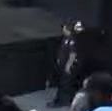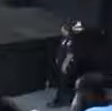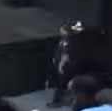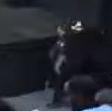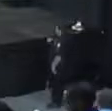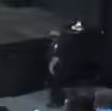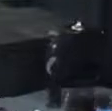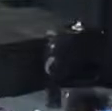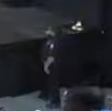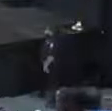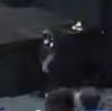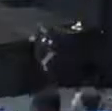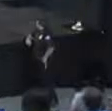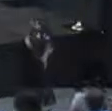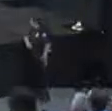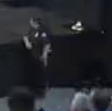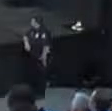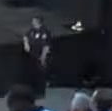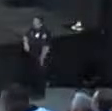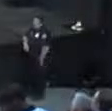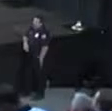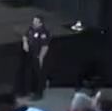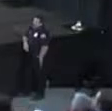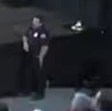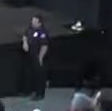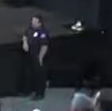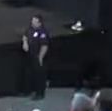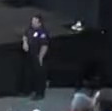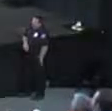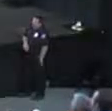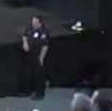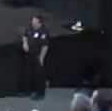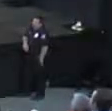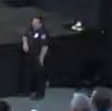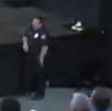love thee to the